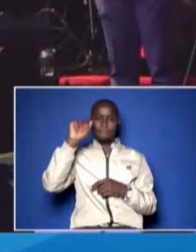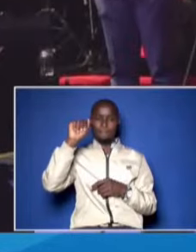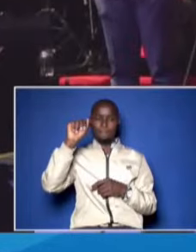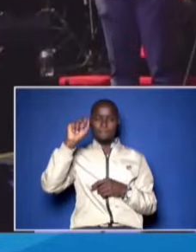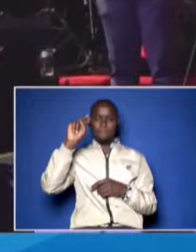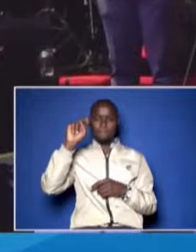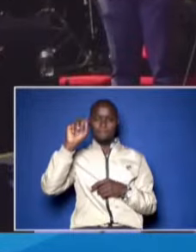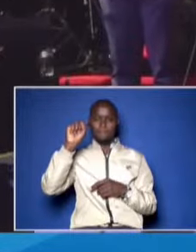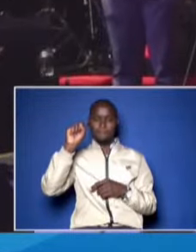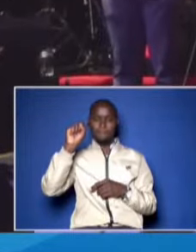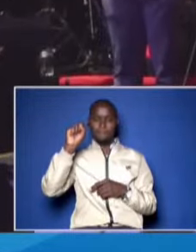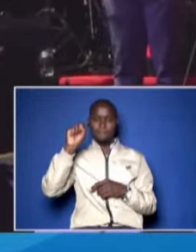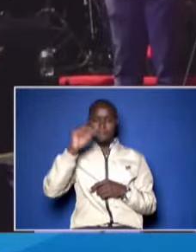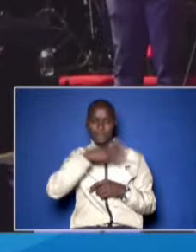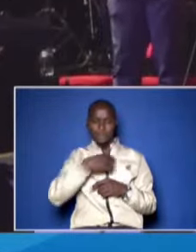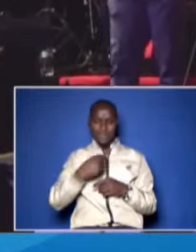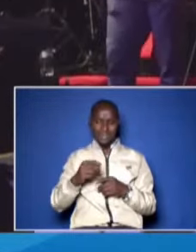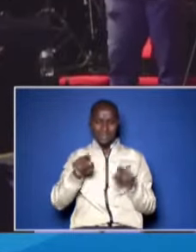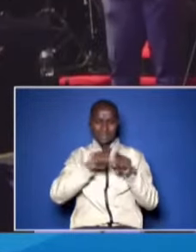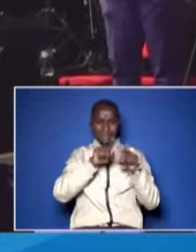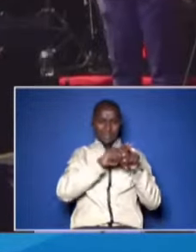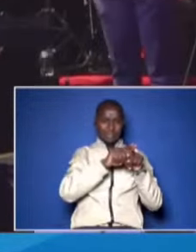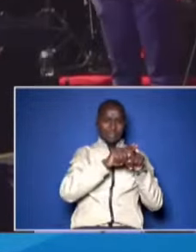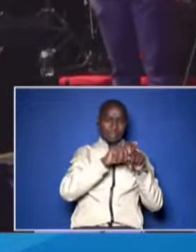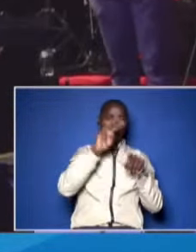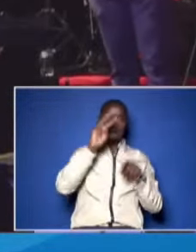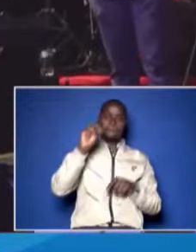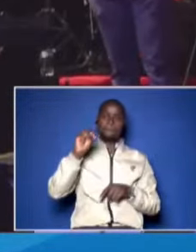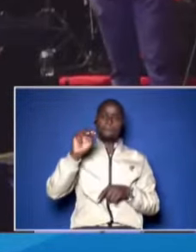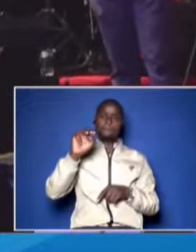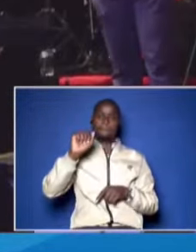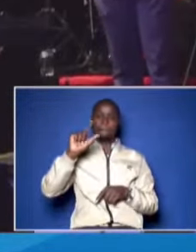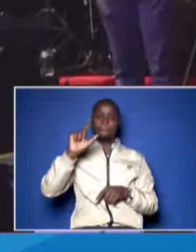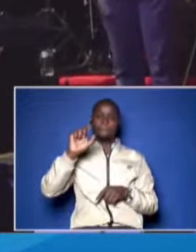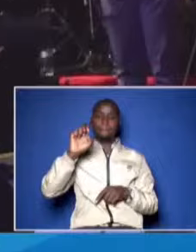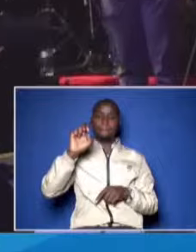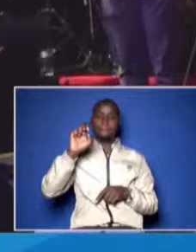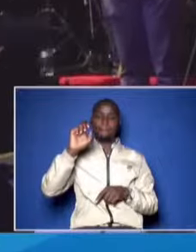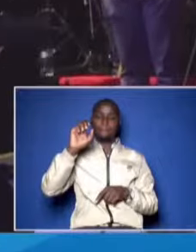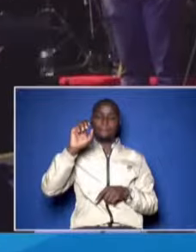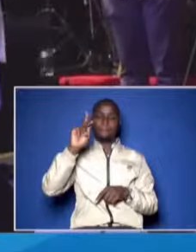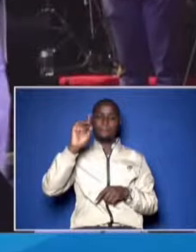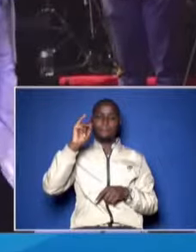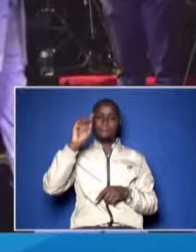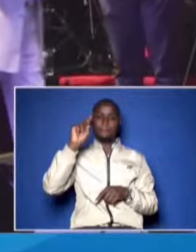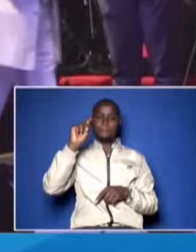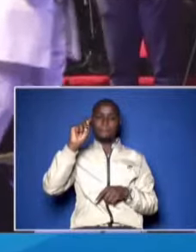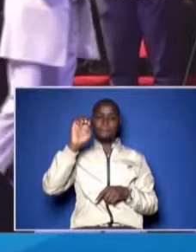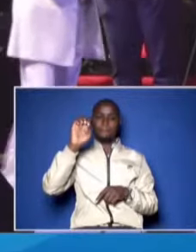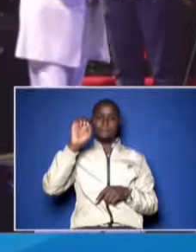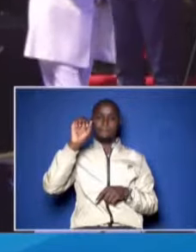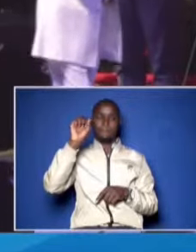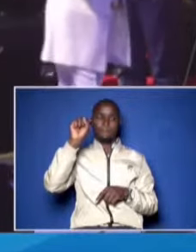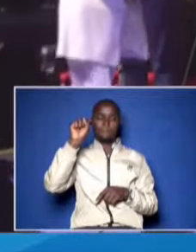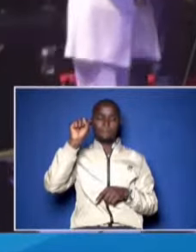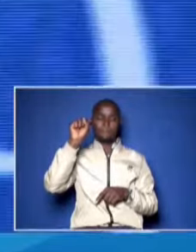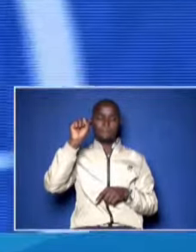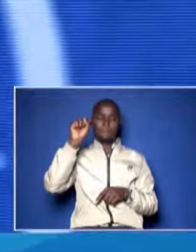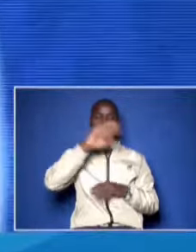the adamites moabites all the